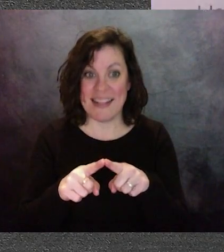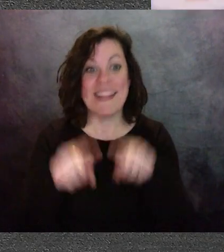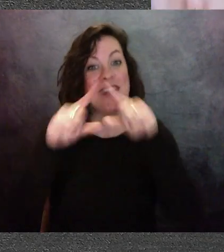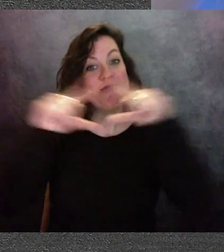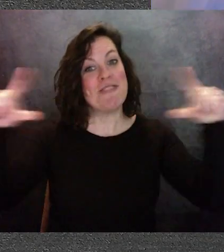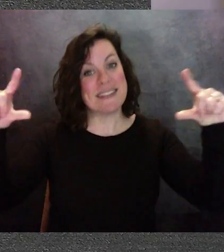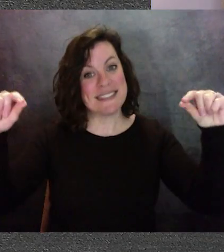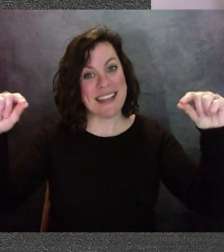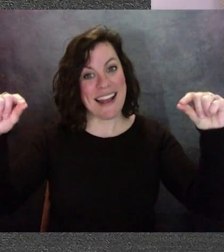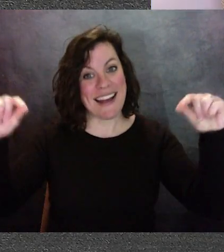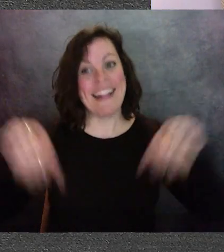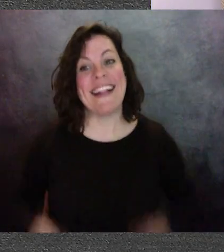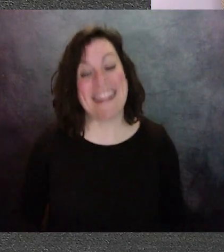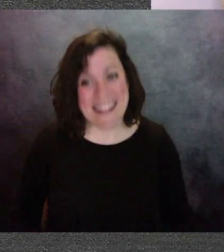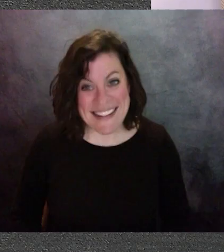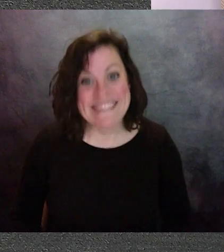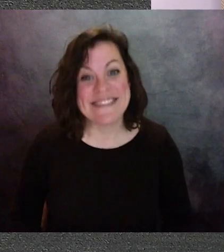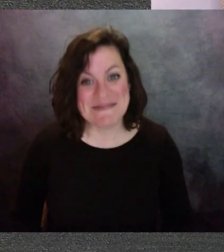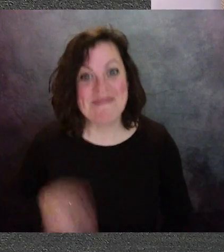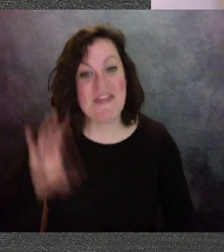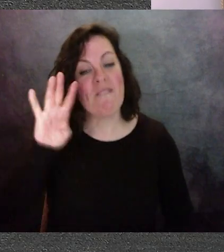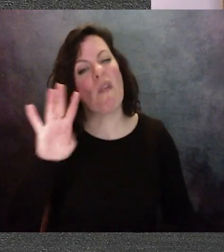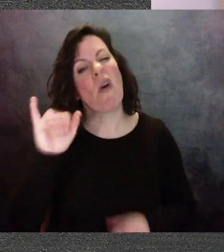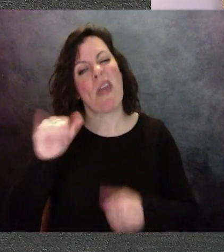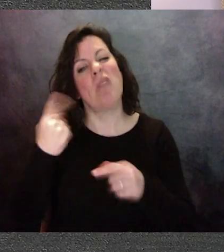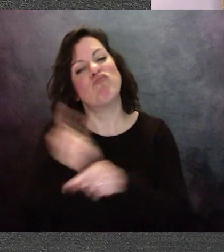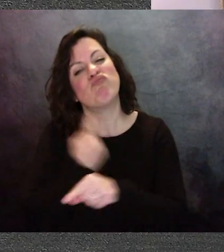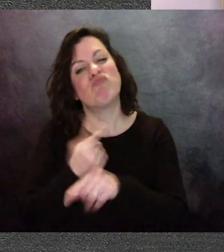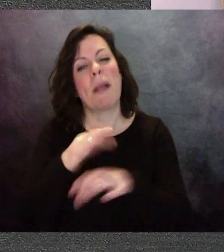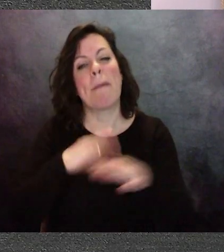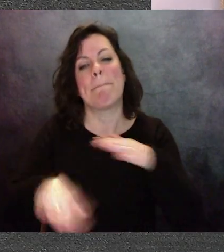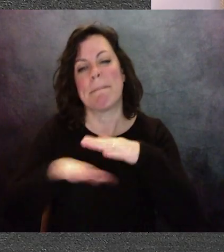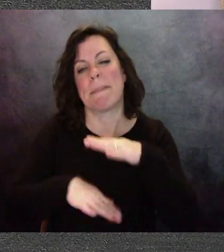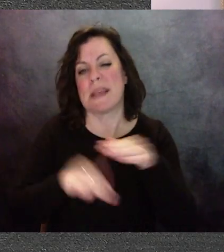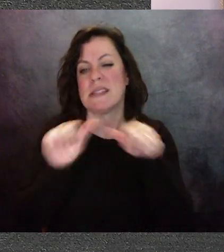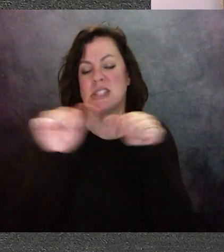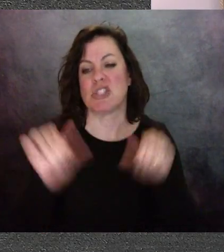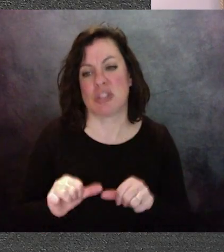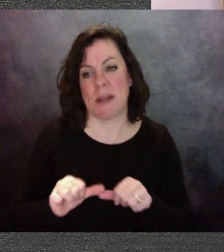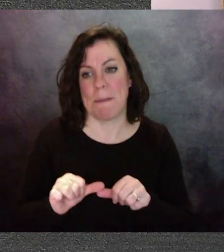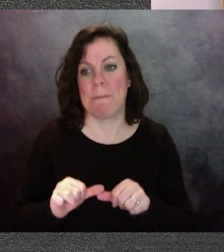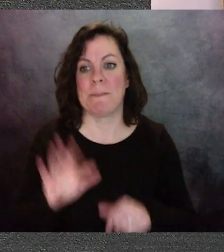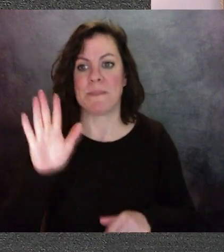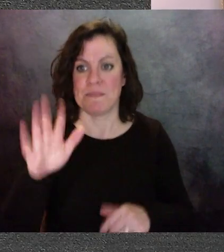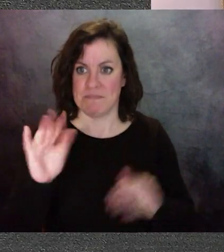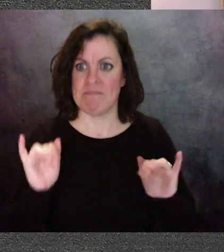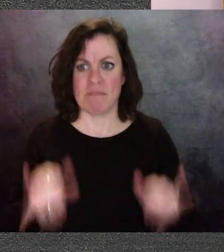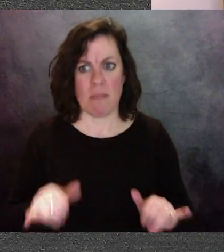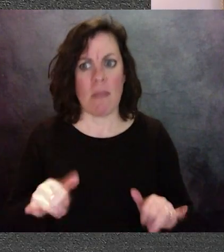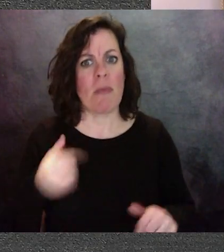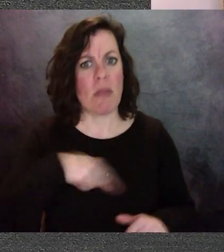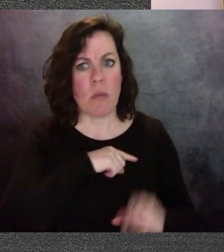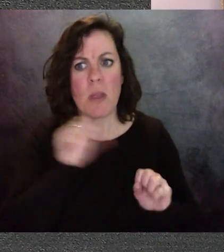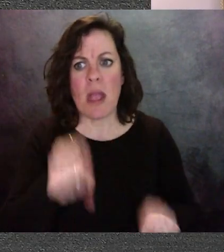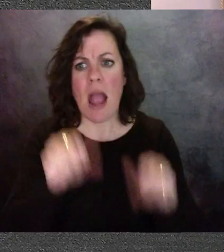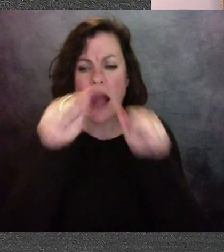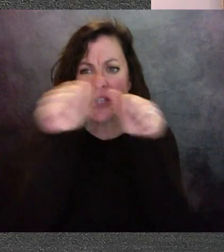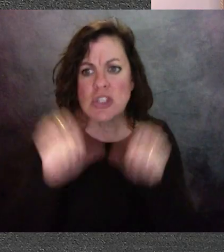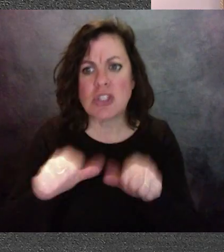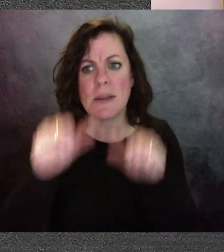rectangle. 4 basic shapes. Now, like I said, if you take these shapes and you combine them, you can make all sorts of different